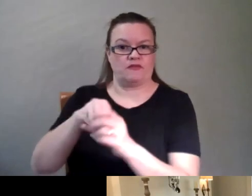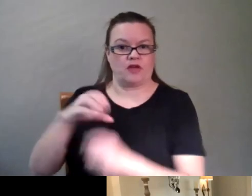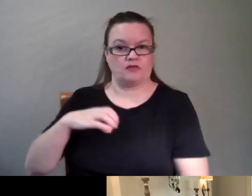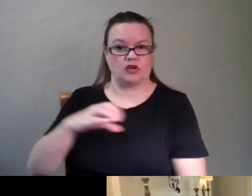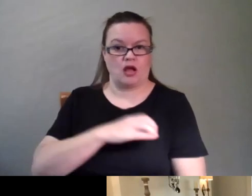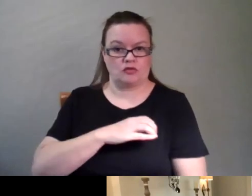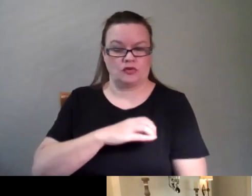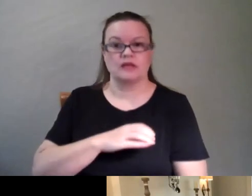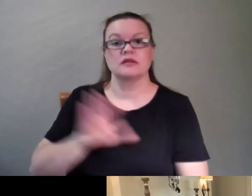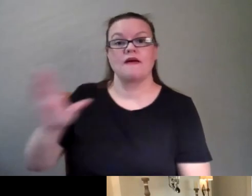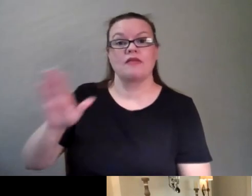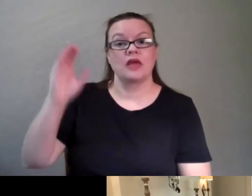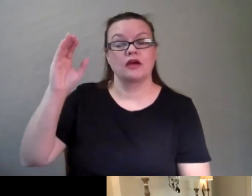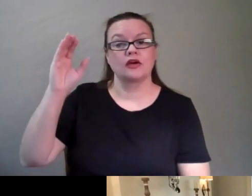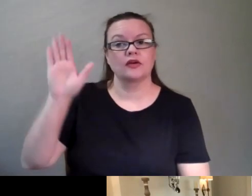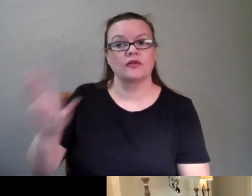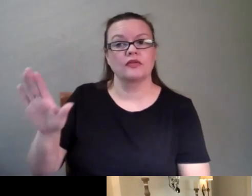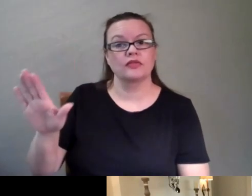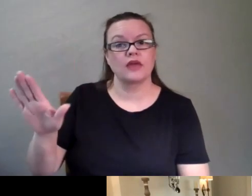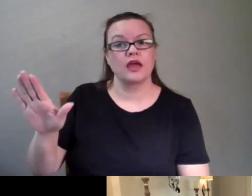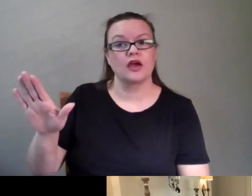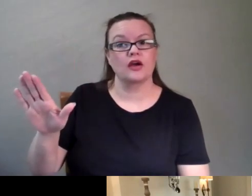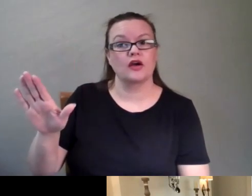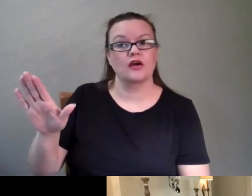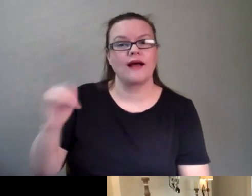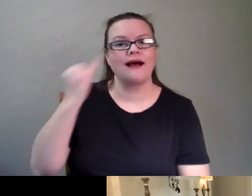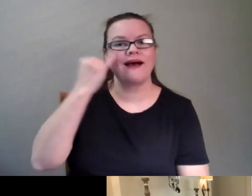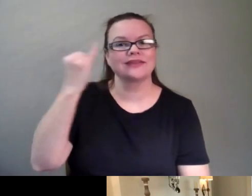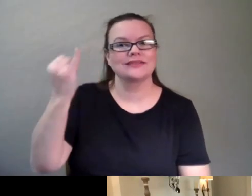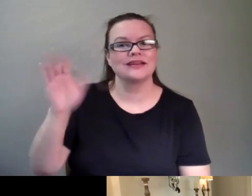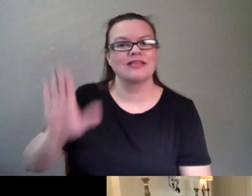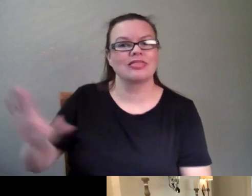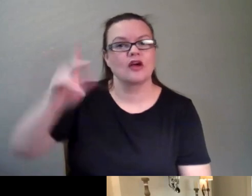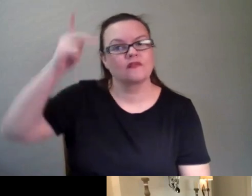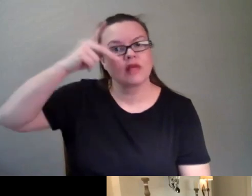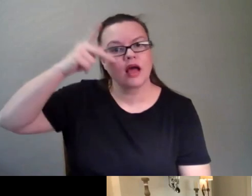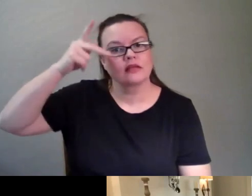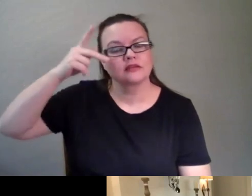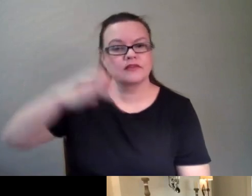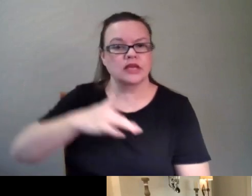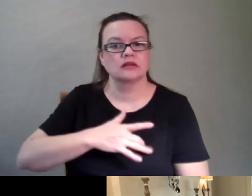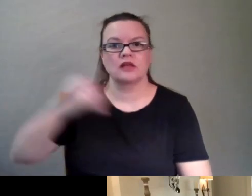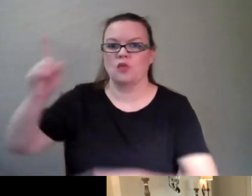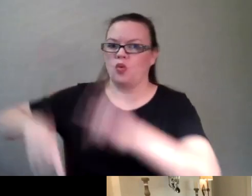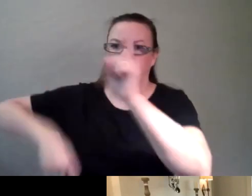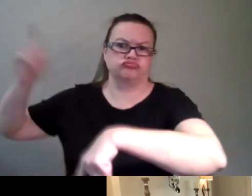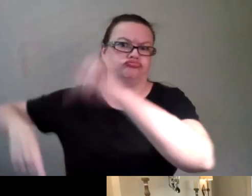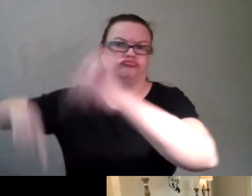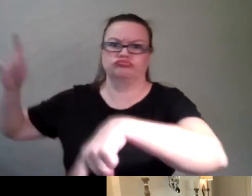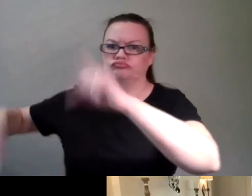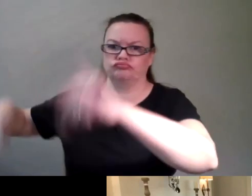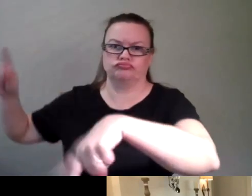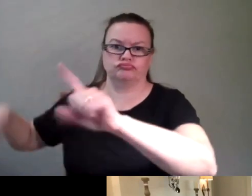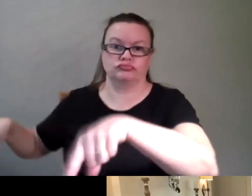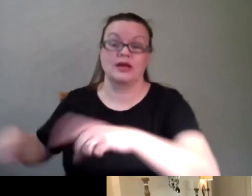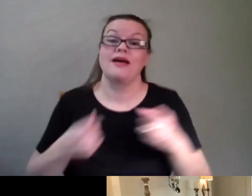time period, a scatter map on the ideology of members of Congress was fairly evenly distributed from the left to